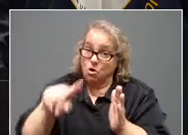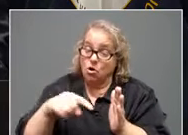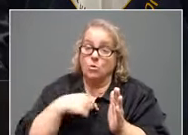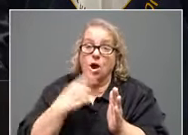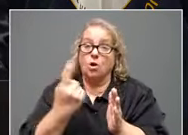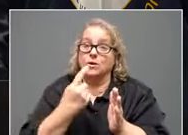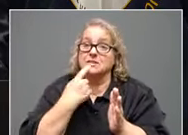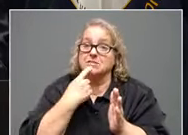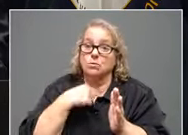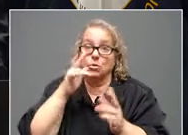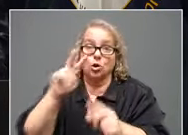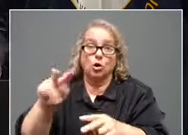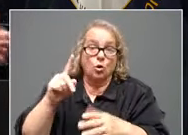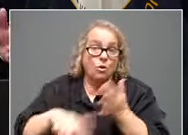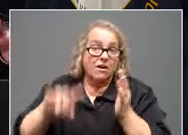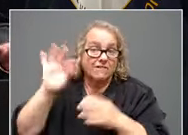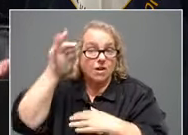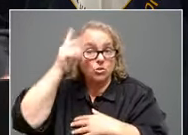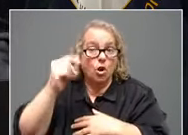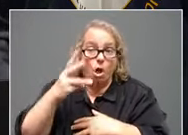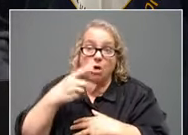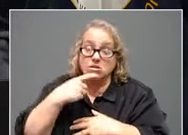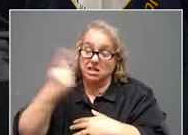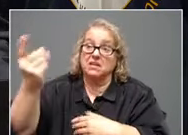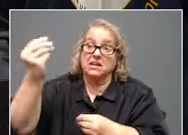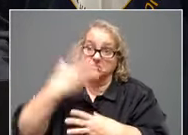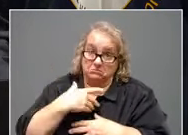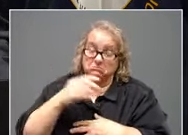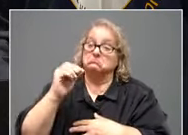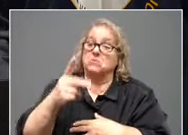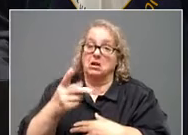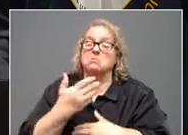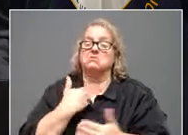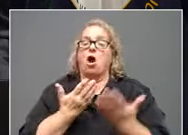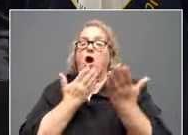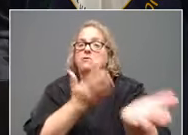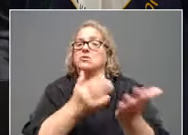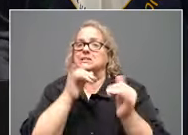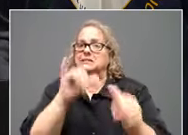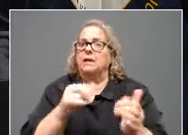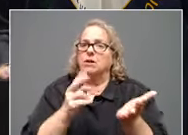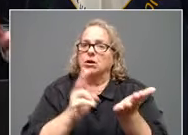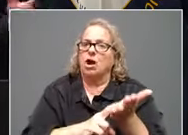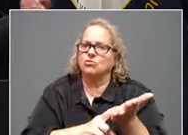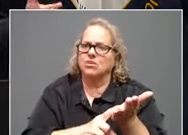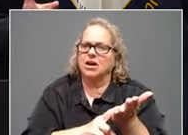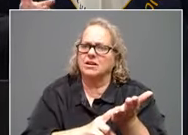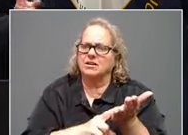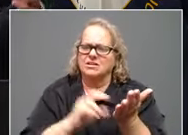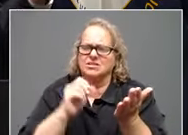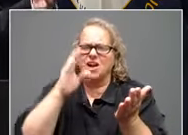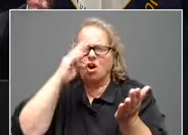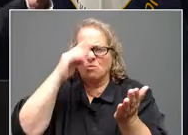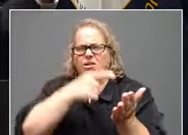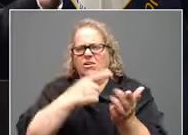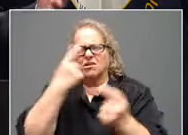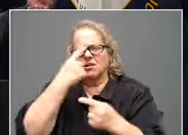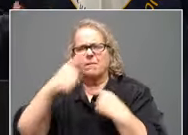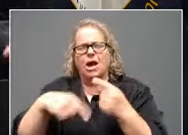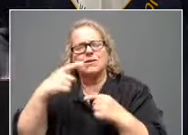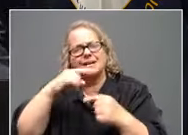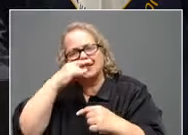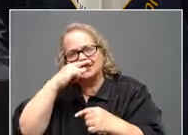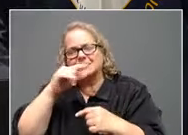what federal law is, we've gotten confirmation, they've been offered. So, I hope this is about the kids and not trying to make bigger,